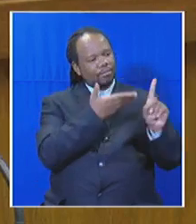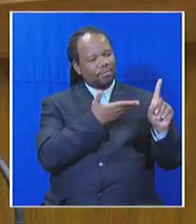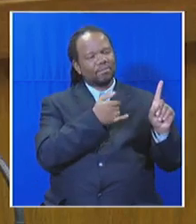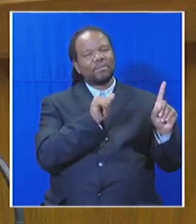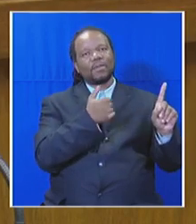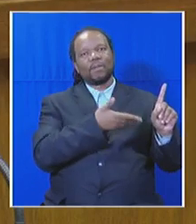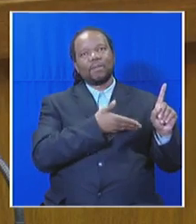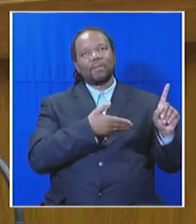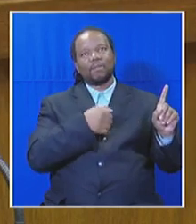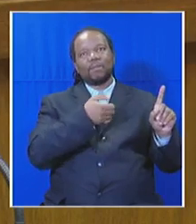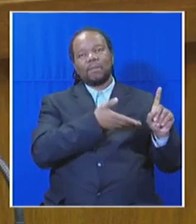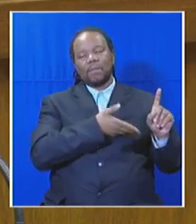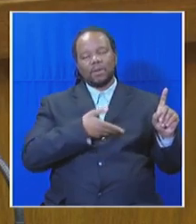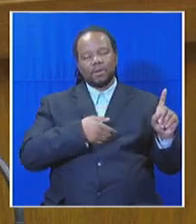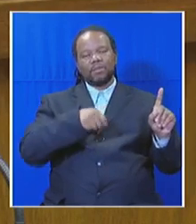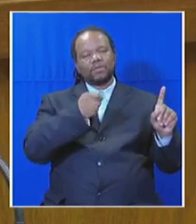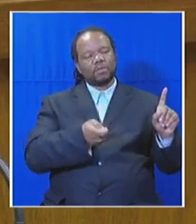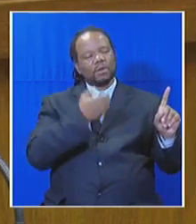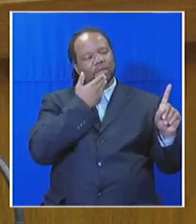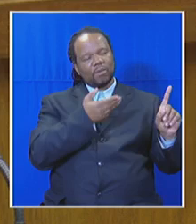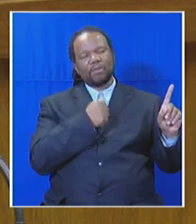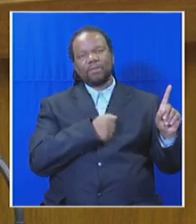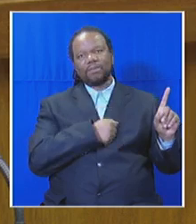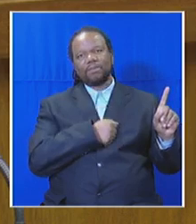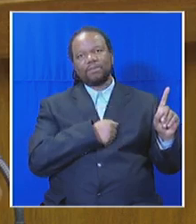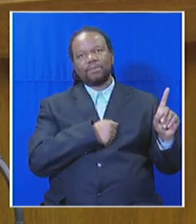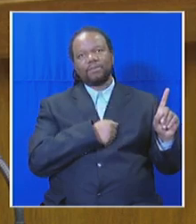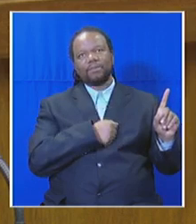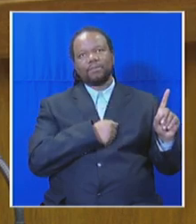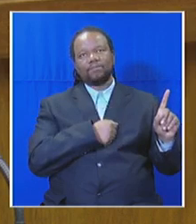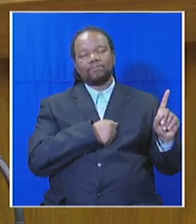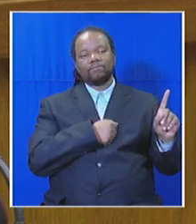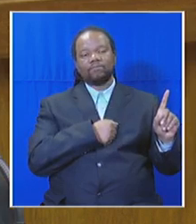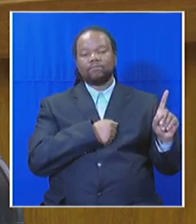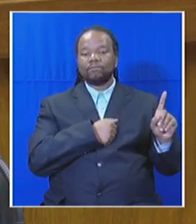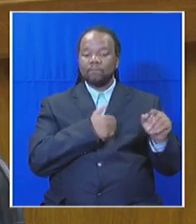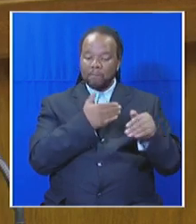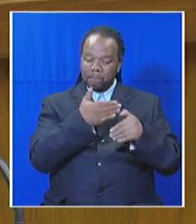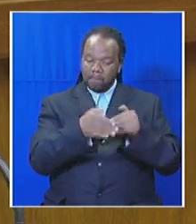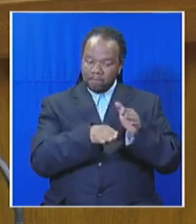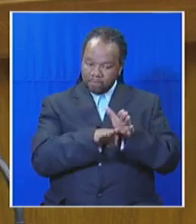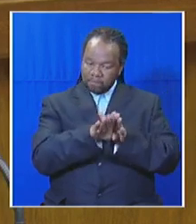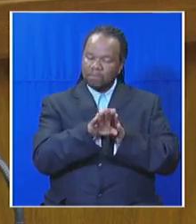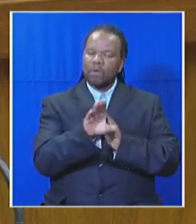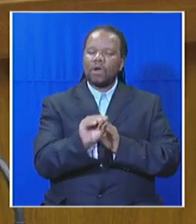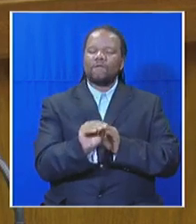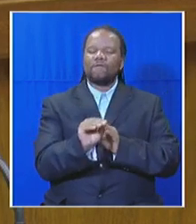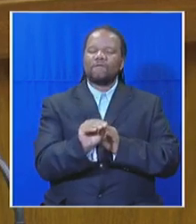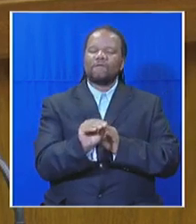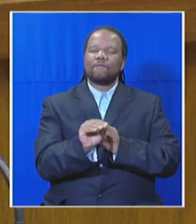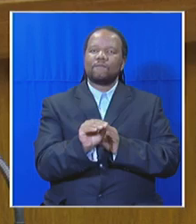you, Madam Speaker. Well, there is a progress that is being made by